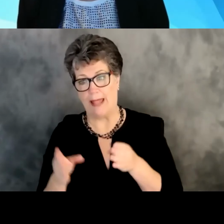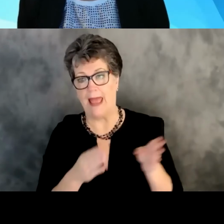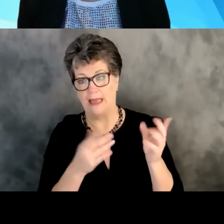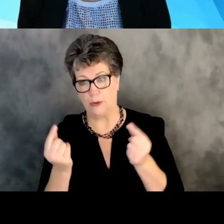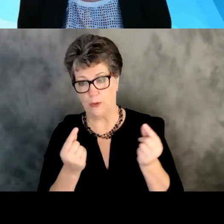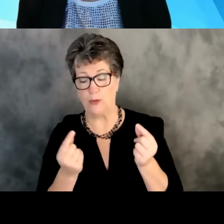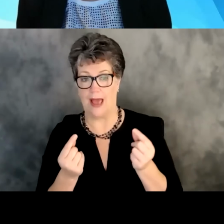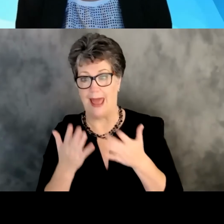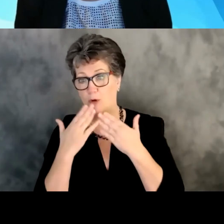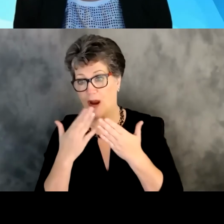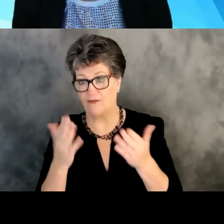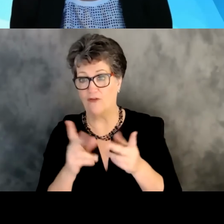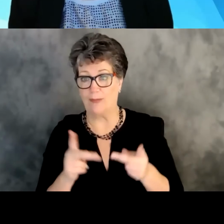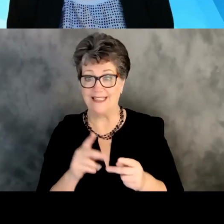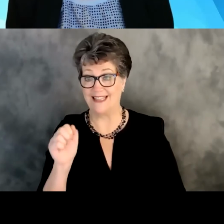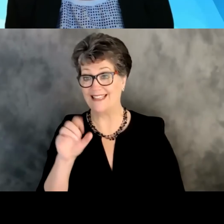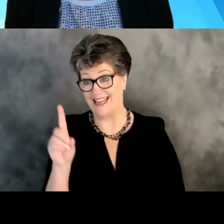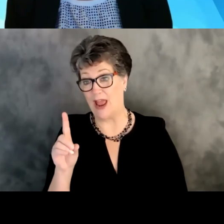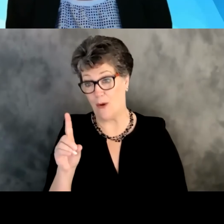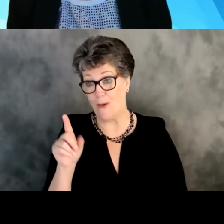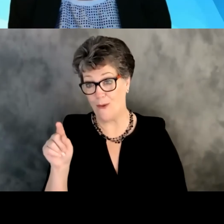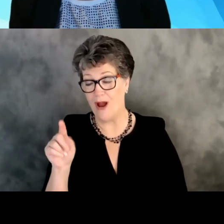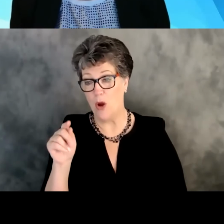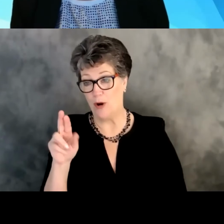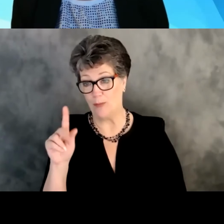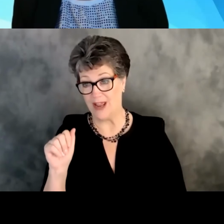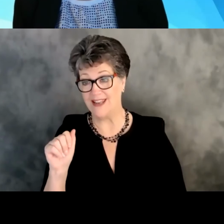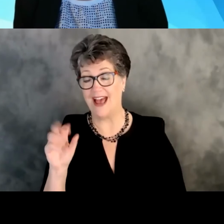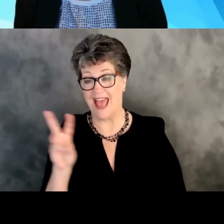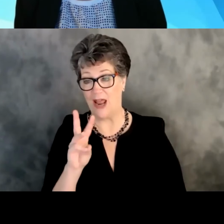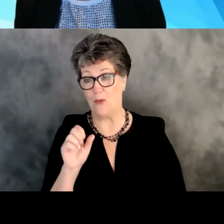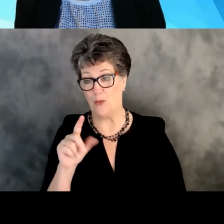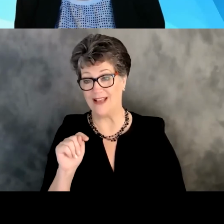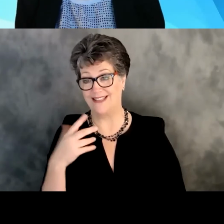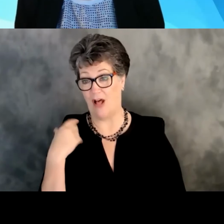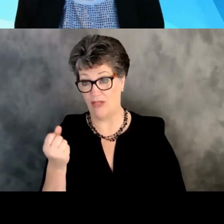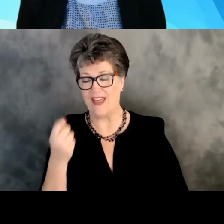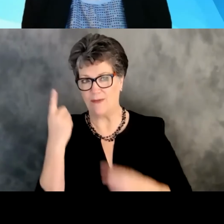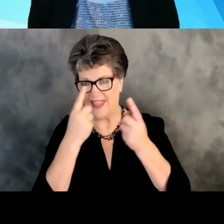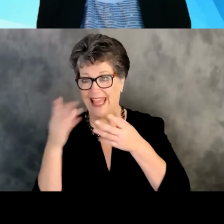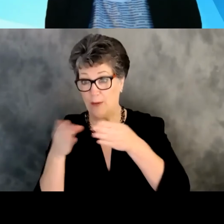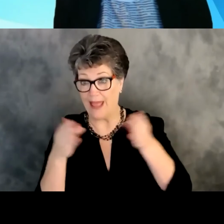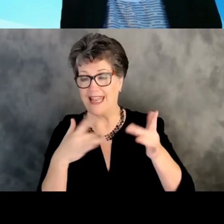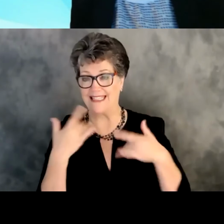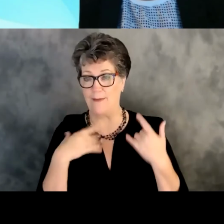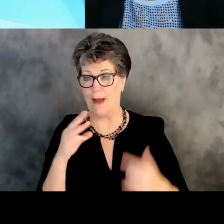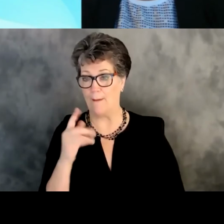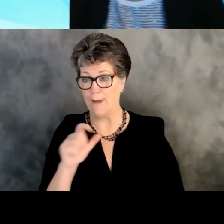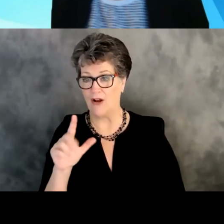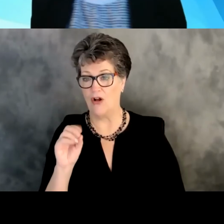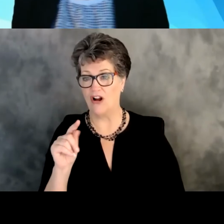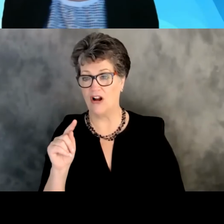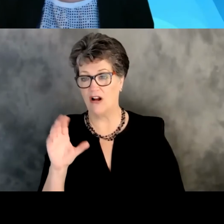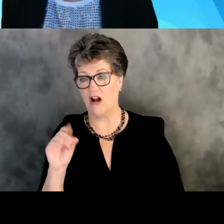and I'm grateful to places like San Diego, where Brenda and West Health are, that have done a lot of this thinking and planning, and excited about Michael Costa helping us think